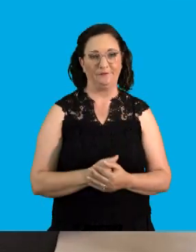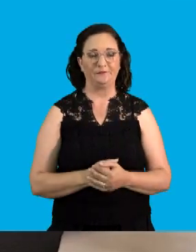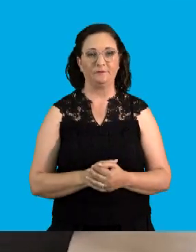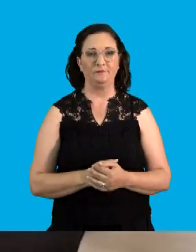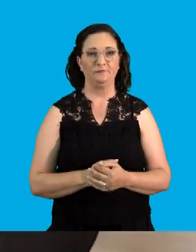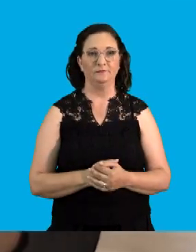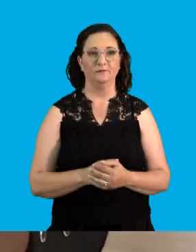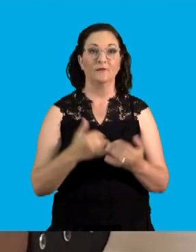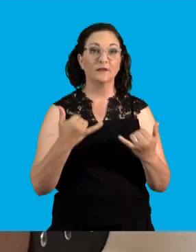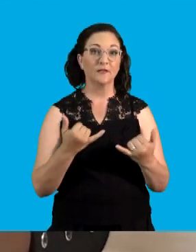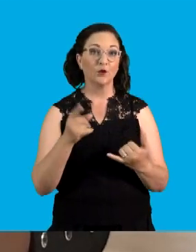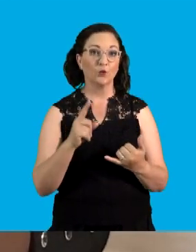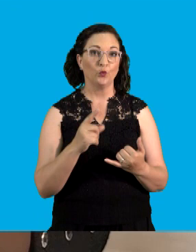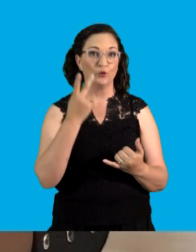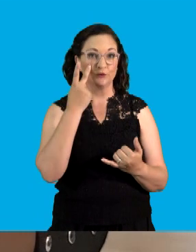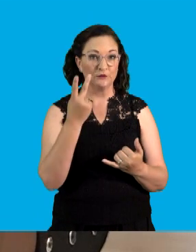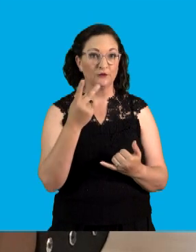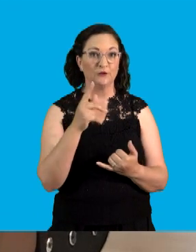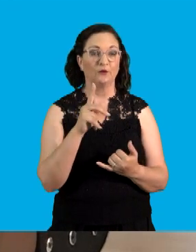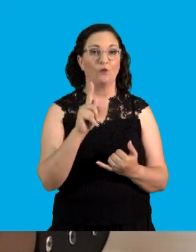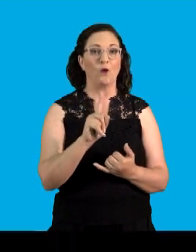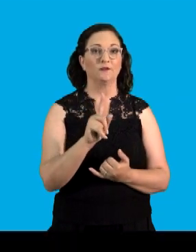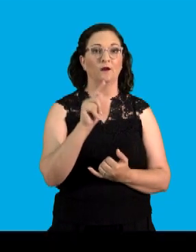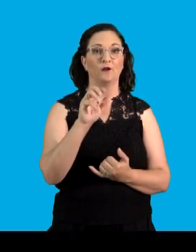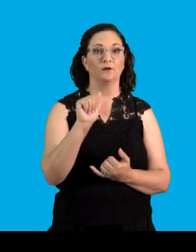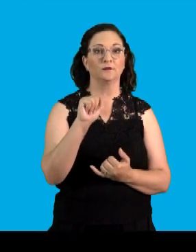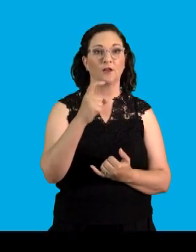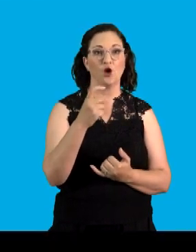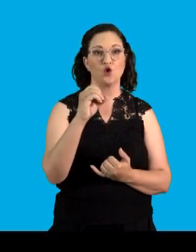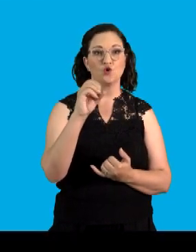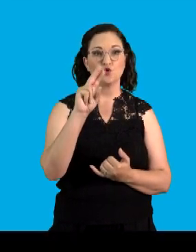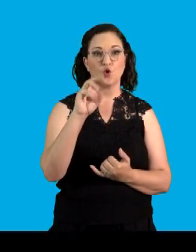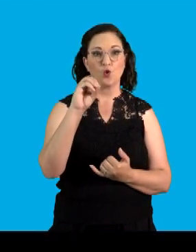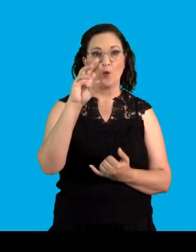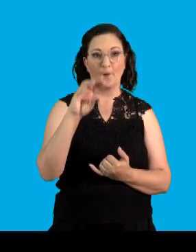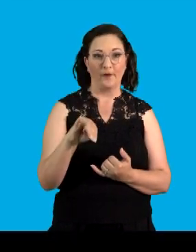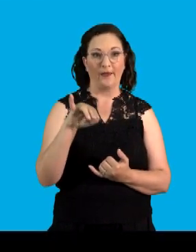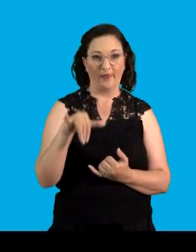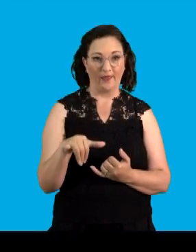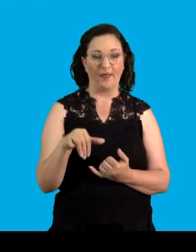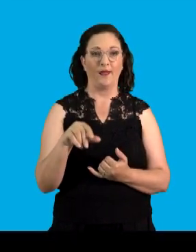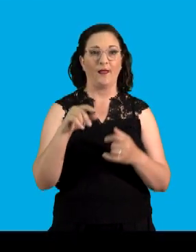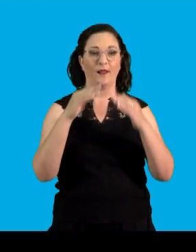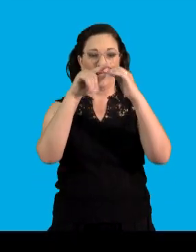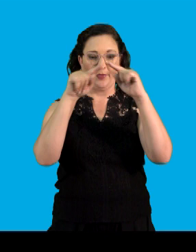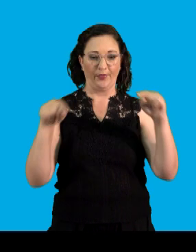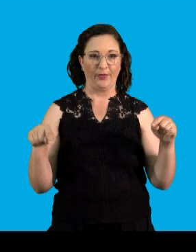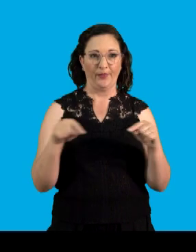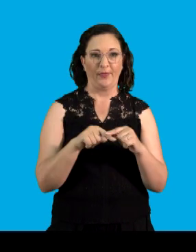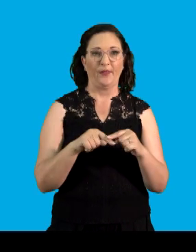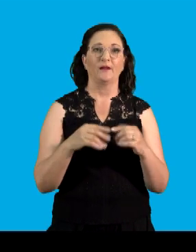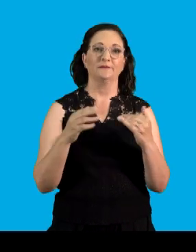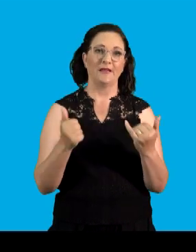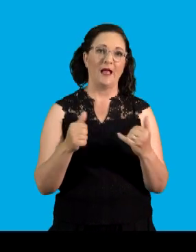going to be looking at the taxonomy levels. We'll be looking at the action verbs. Very important that you understand the action verbs.